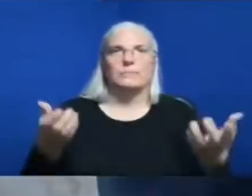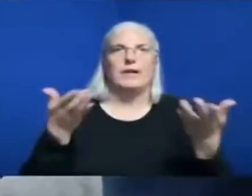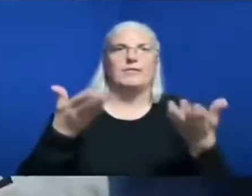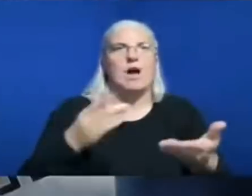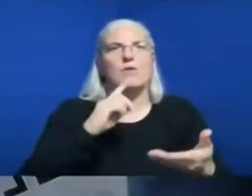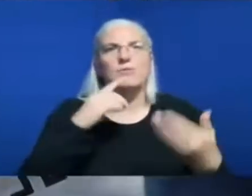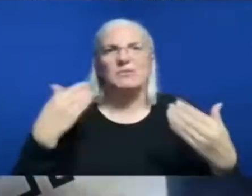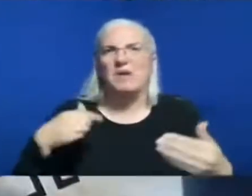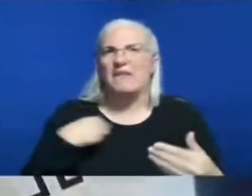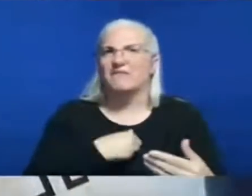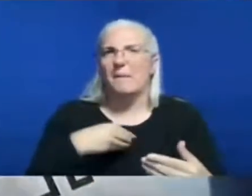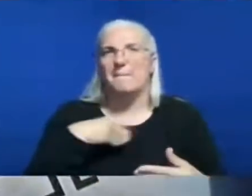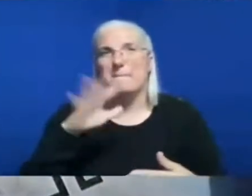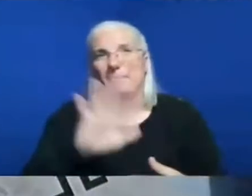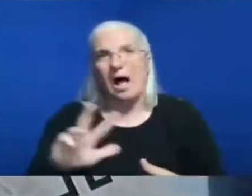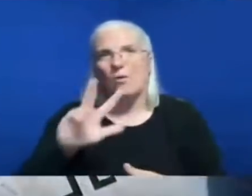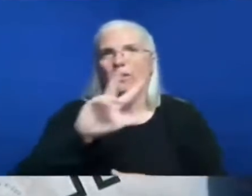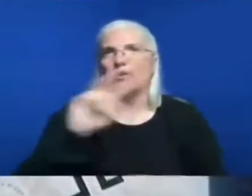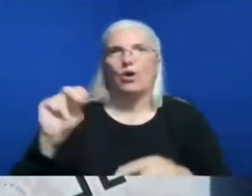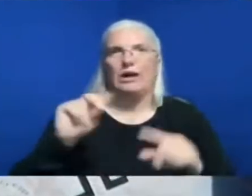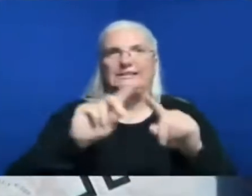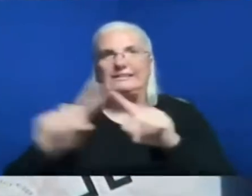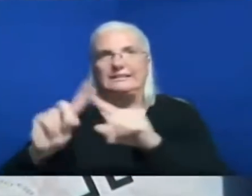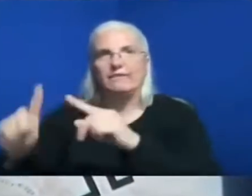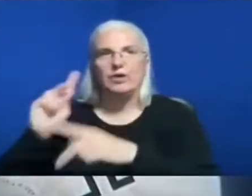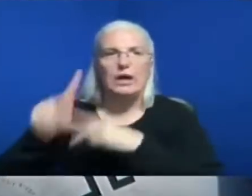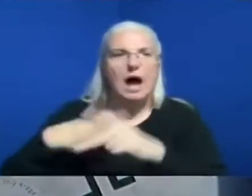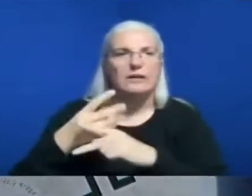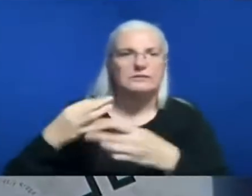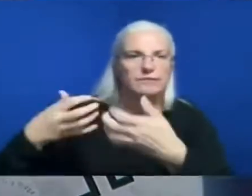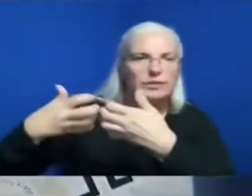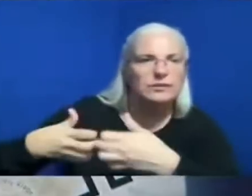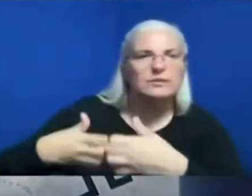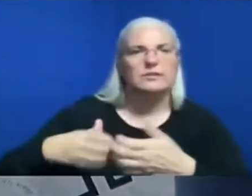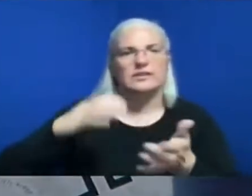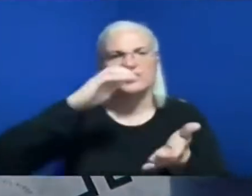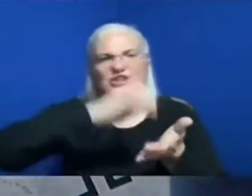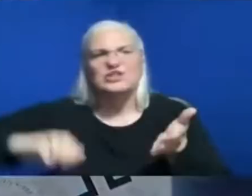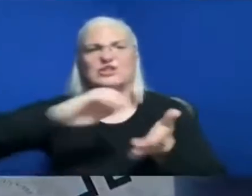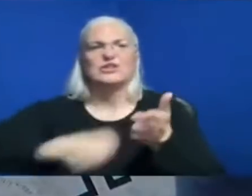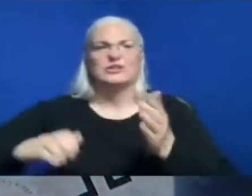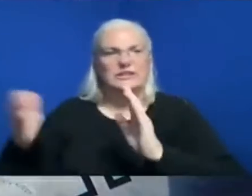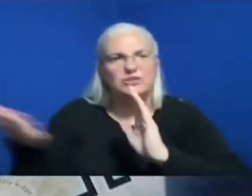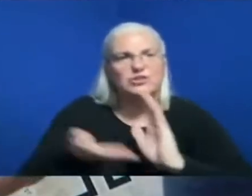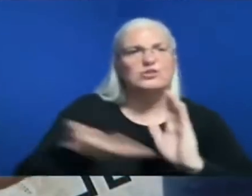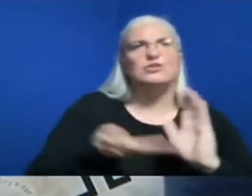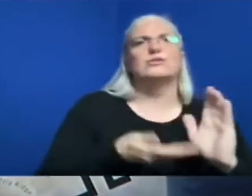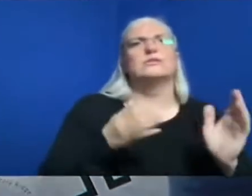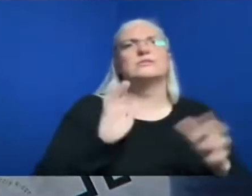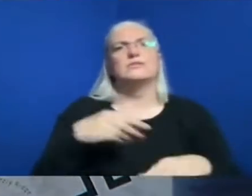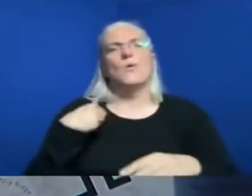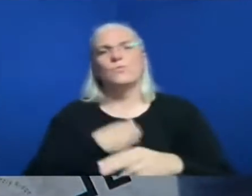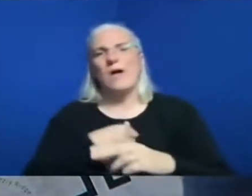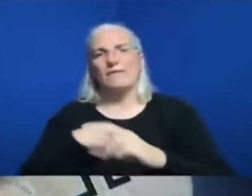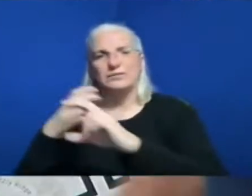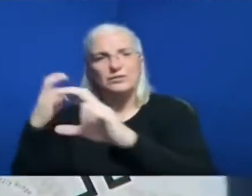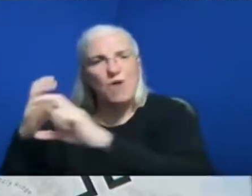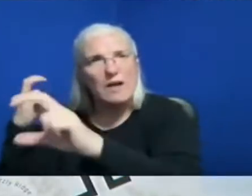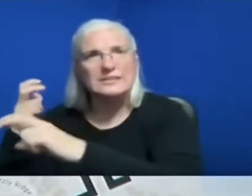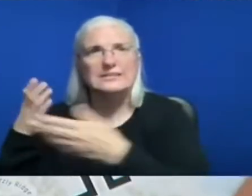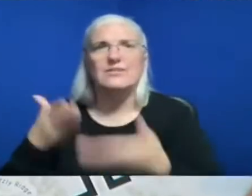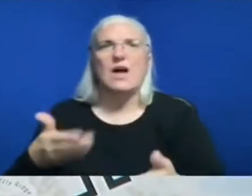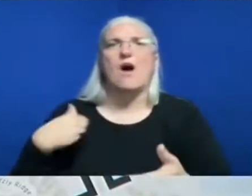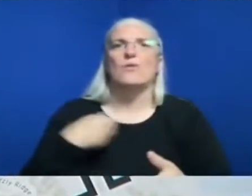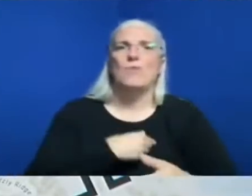equipment are building this fire line. We've got hand crews. We've got engine companies. We're stretching it with hose. We continue to do